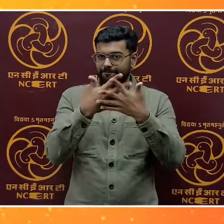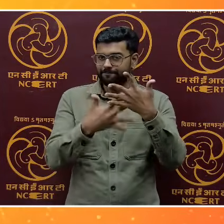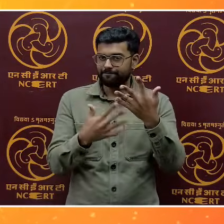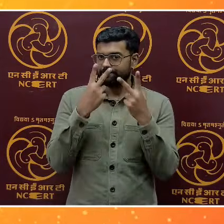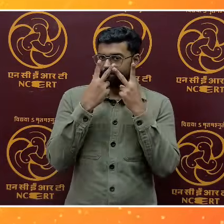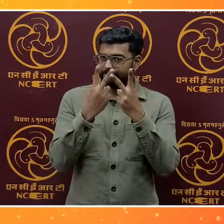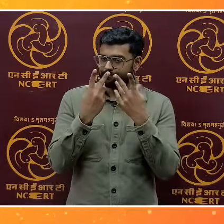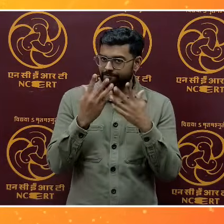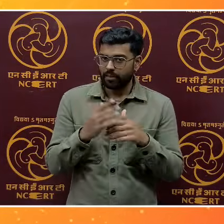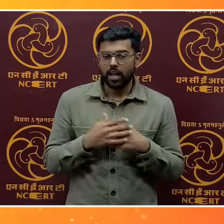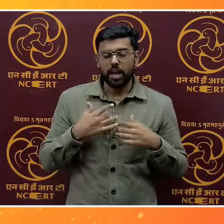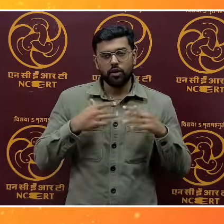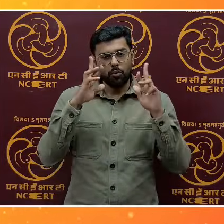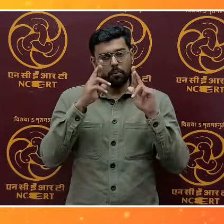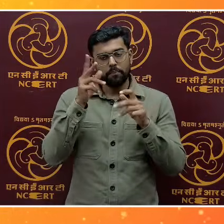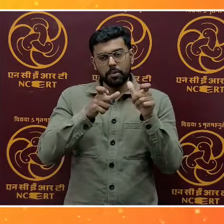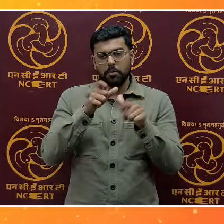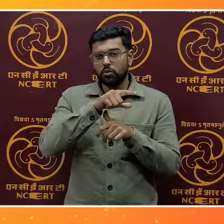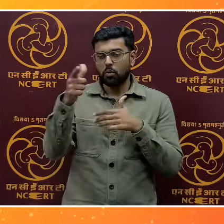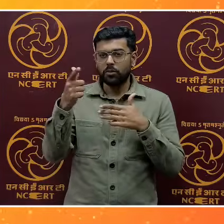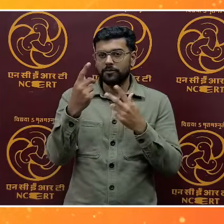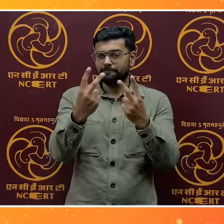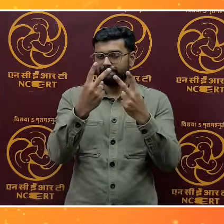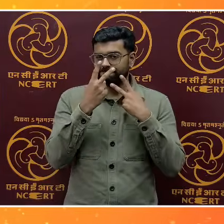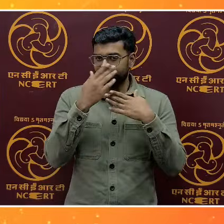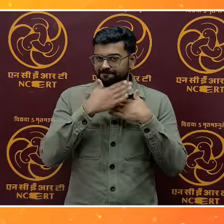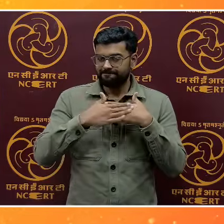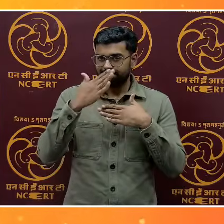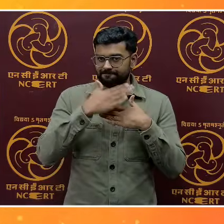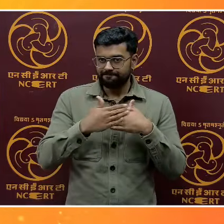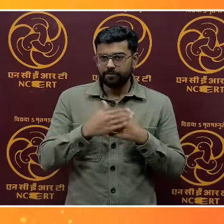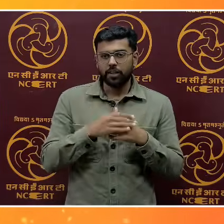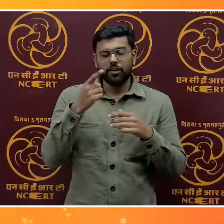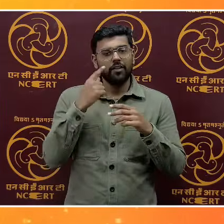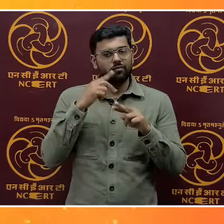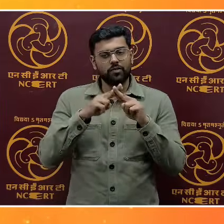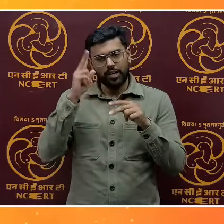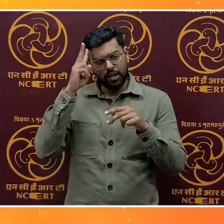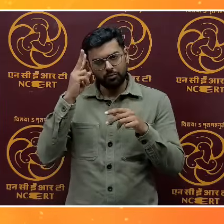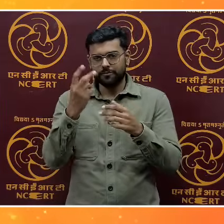really hope that you will be watching all these programs, and for queries you will be reaching out.